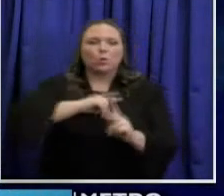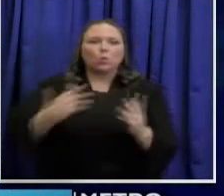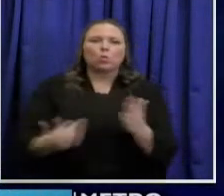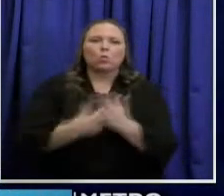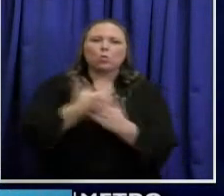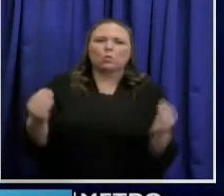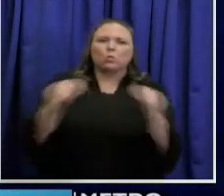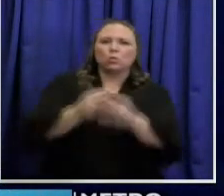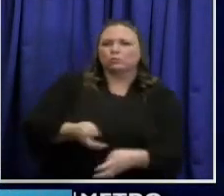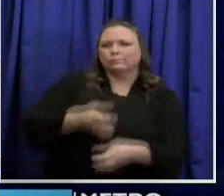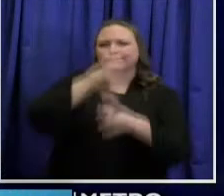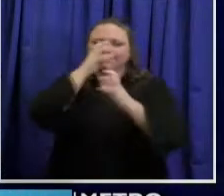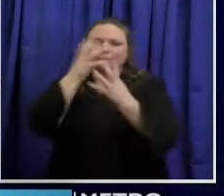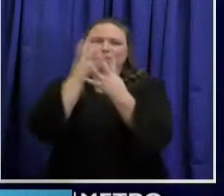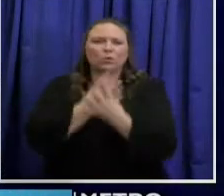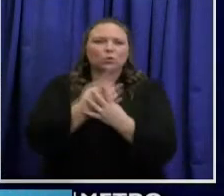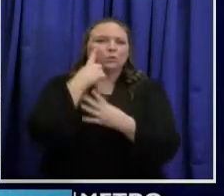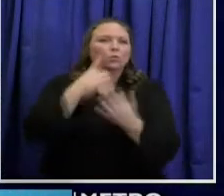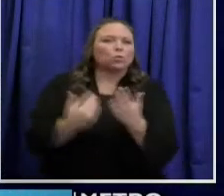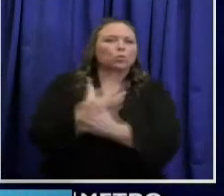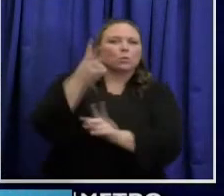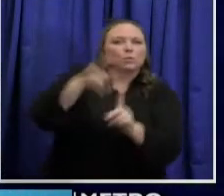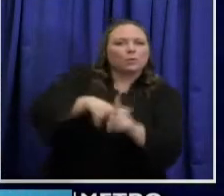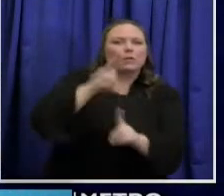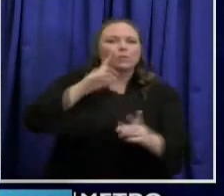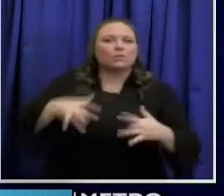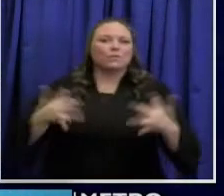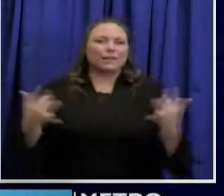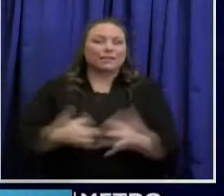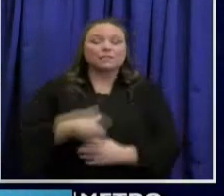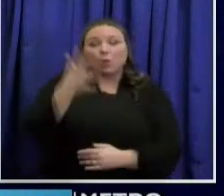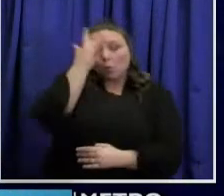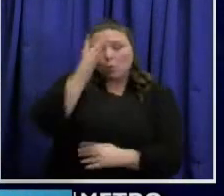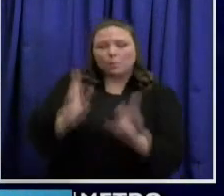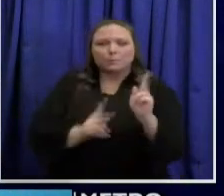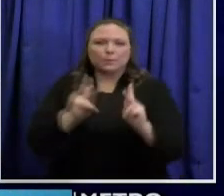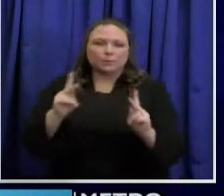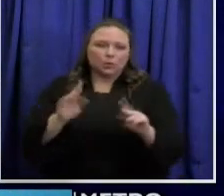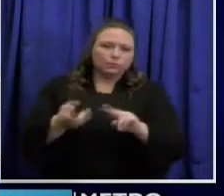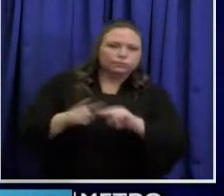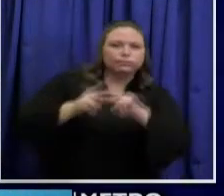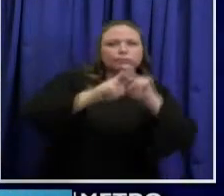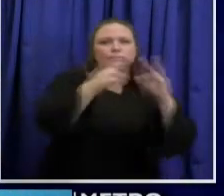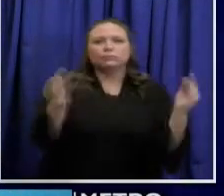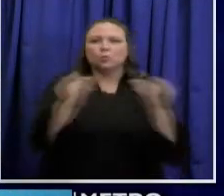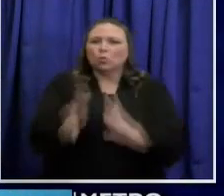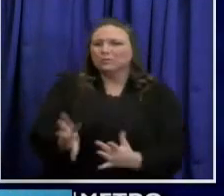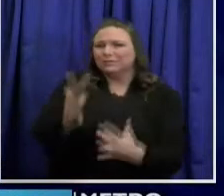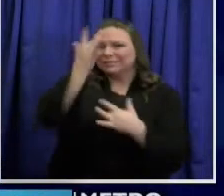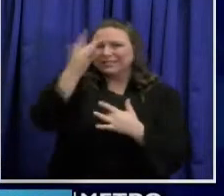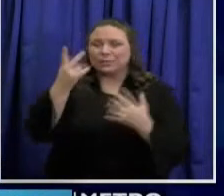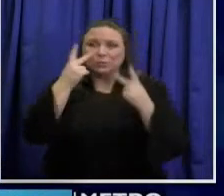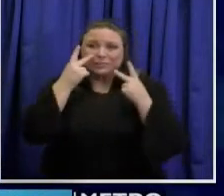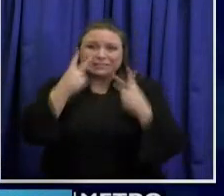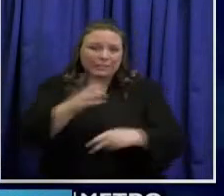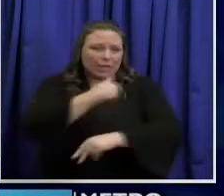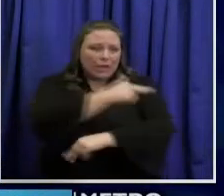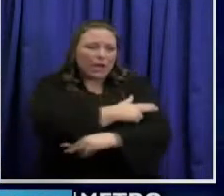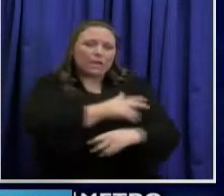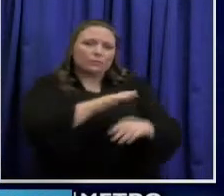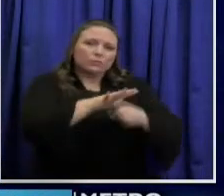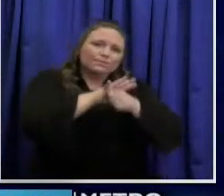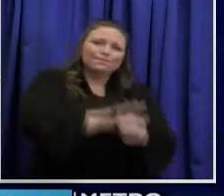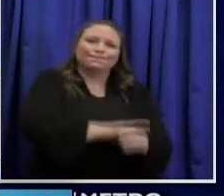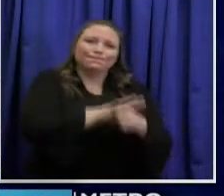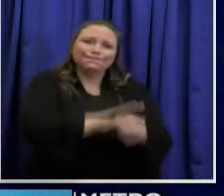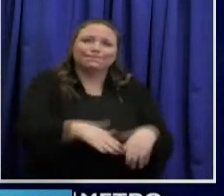events applications. Now, because as the cases continue to rise, we are seeing more and more strain on our hospitals. Now, the